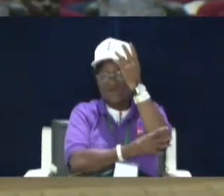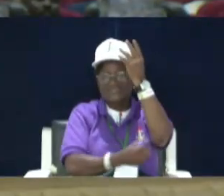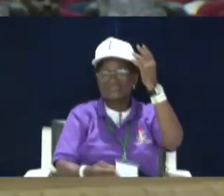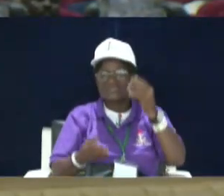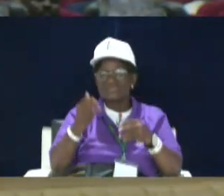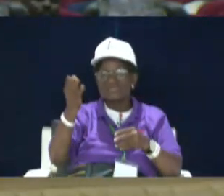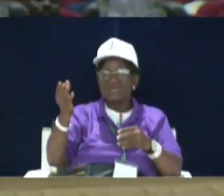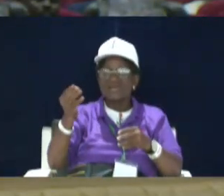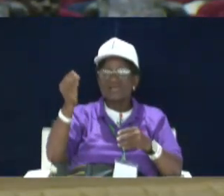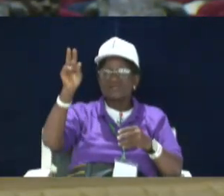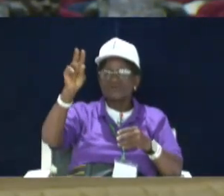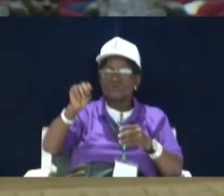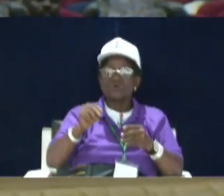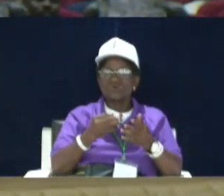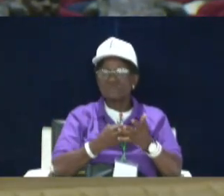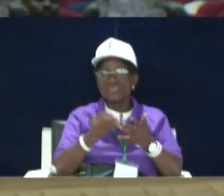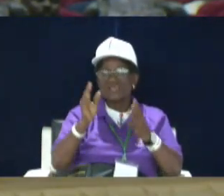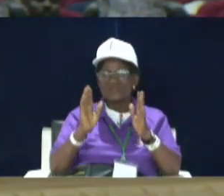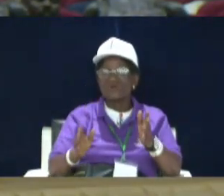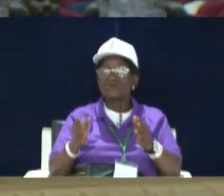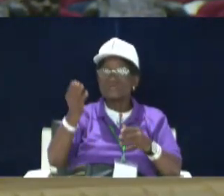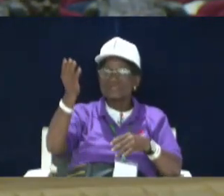no failures there.